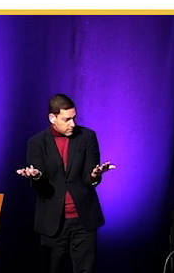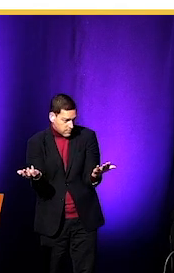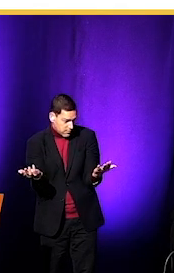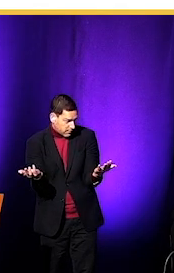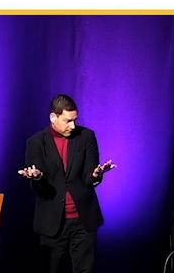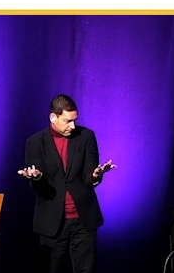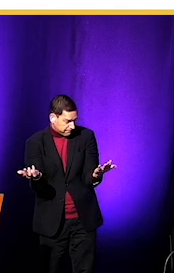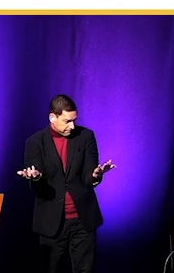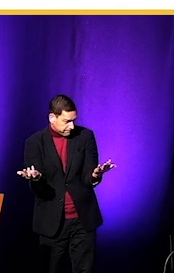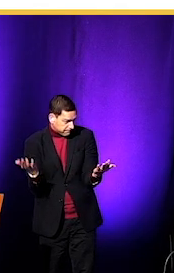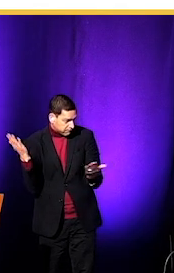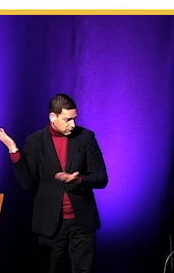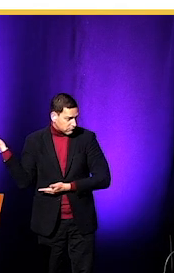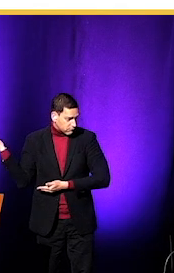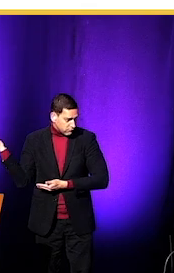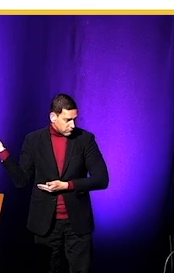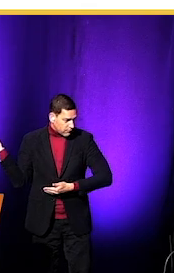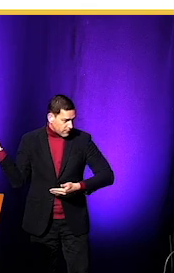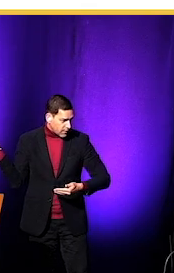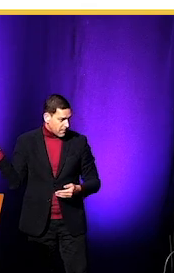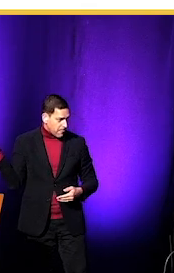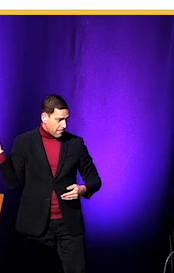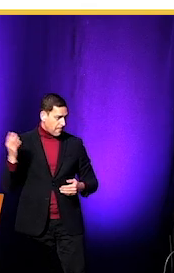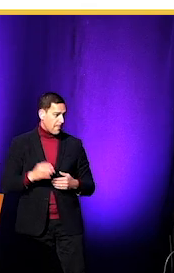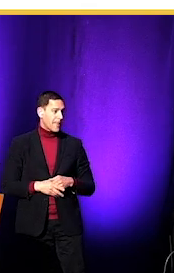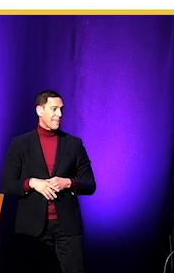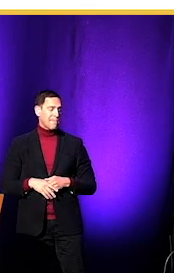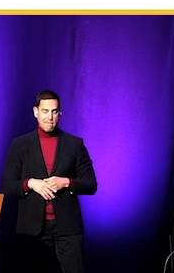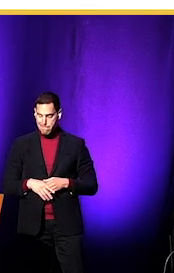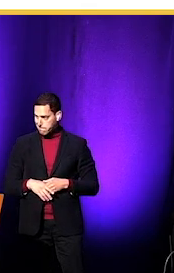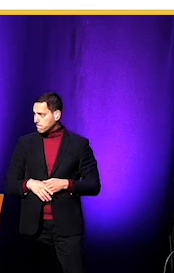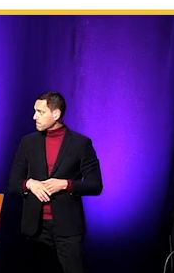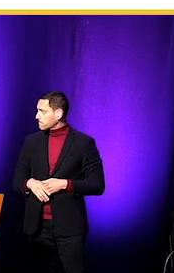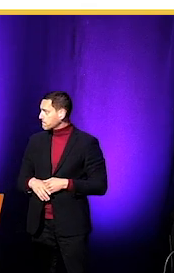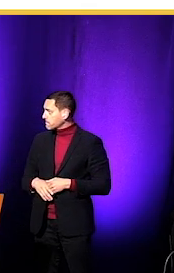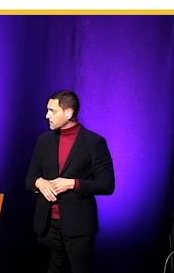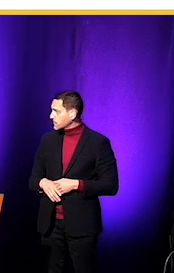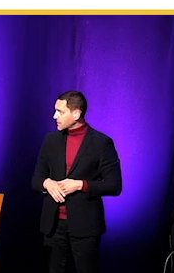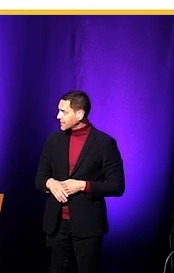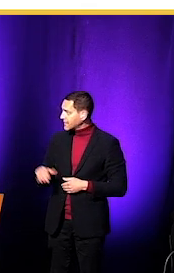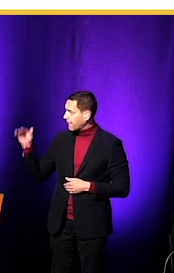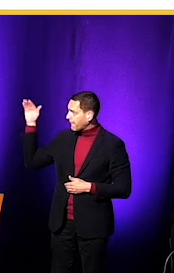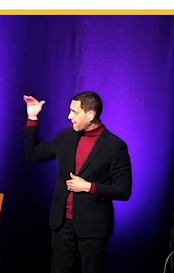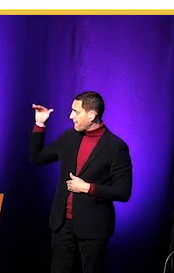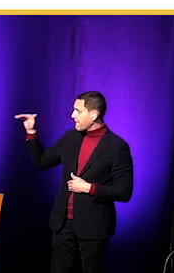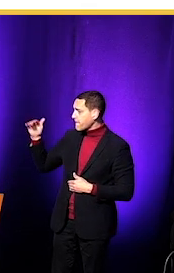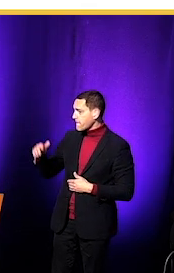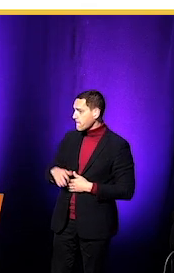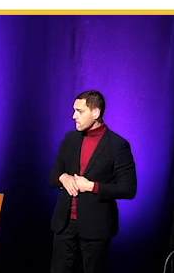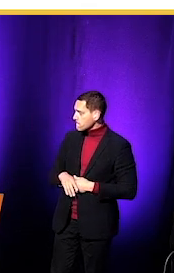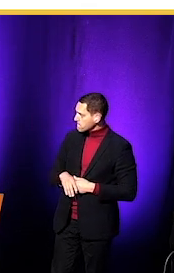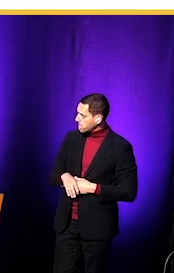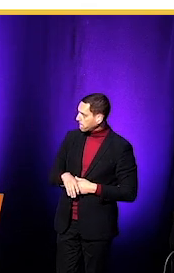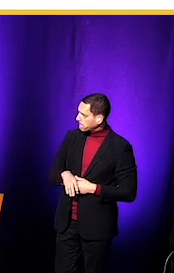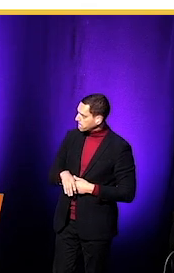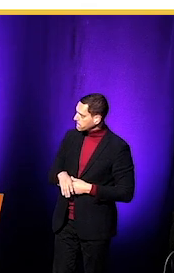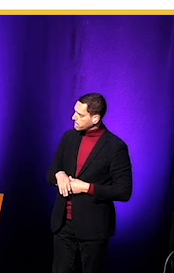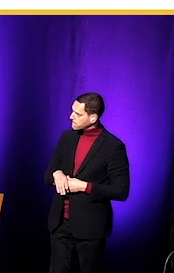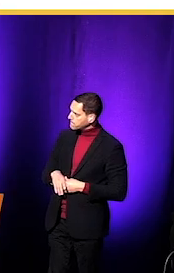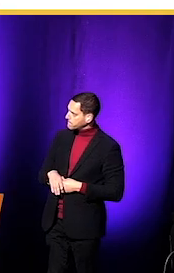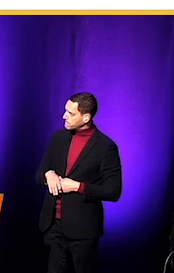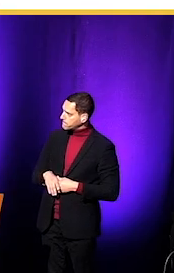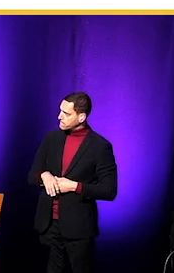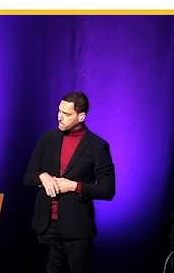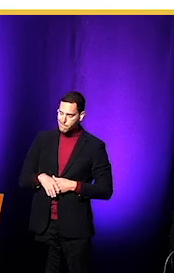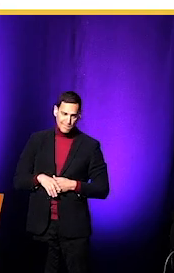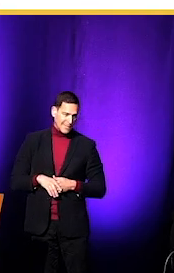ecological formations are necessary for the developmental ecologies to persist? What kinds of relationships between individuals,